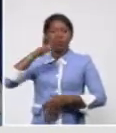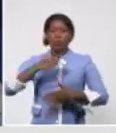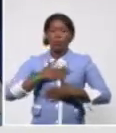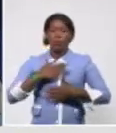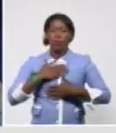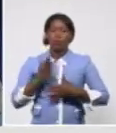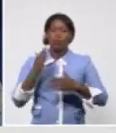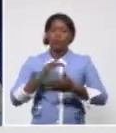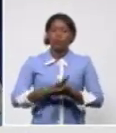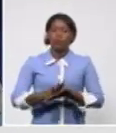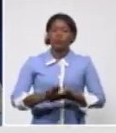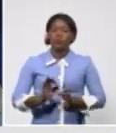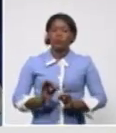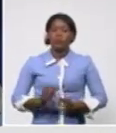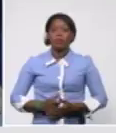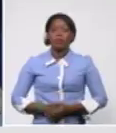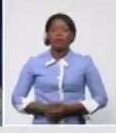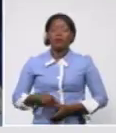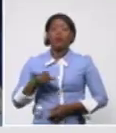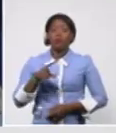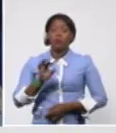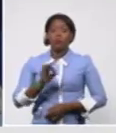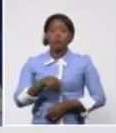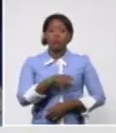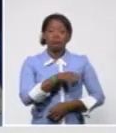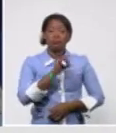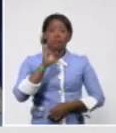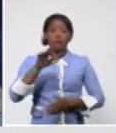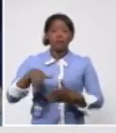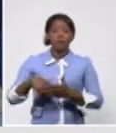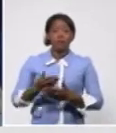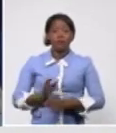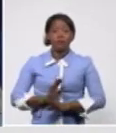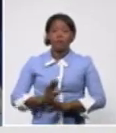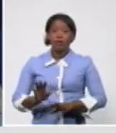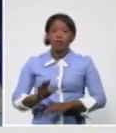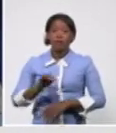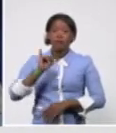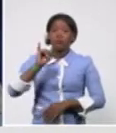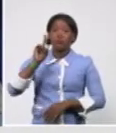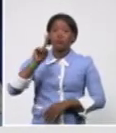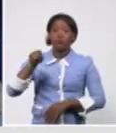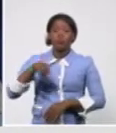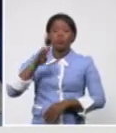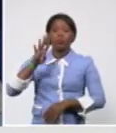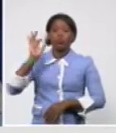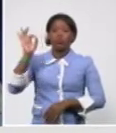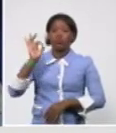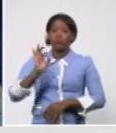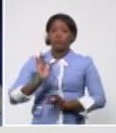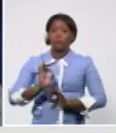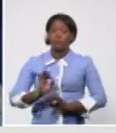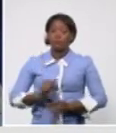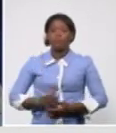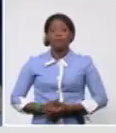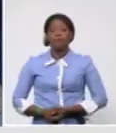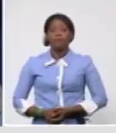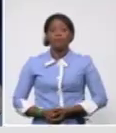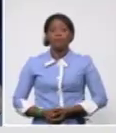Let me reiterate the important role played by asymptomatic cases in spreading the